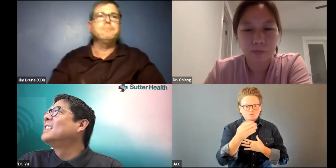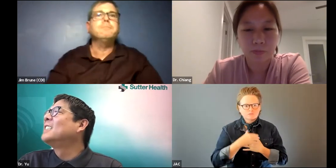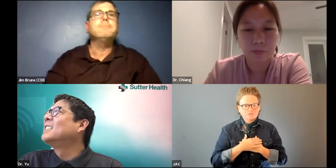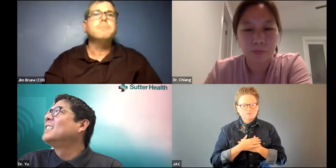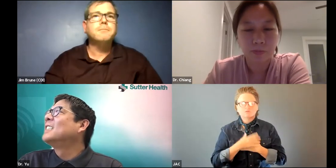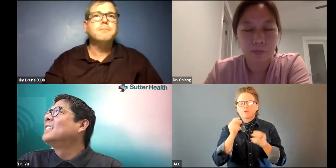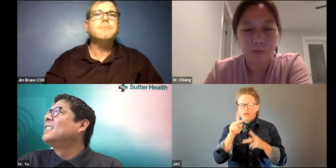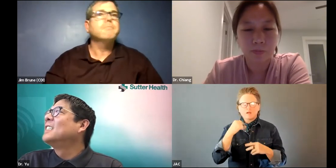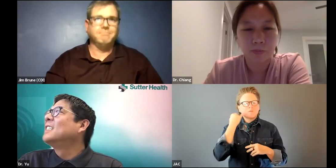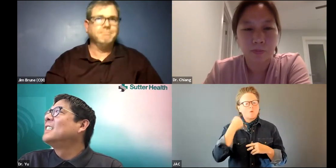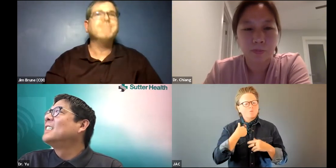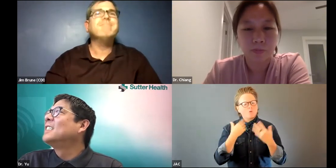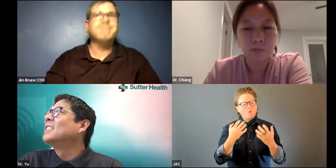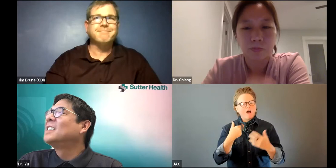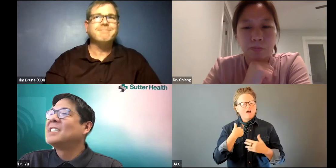So